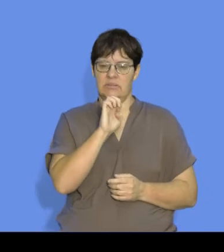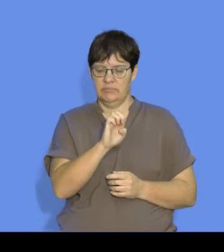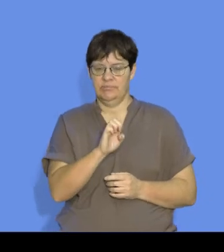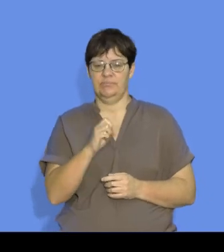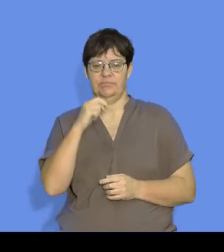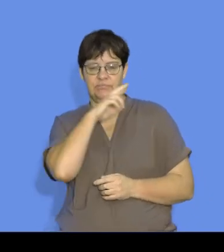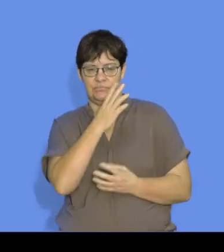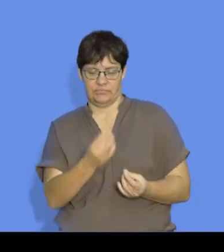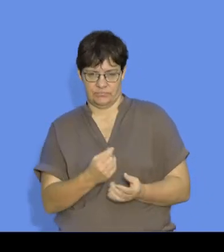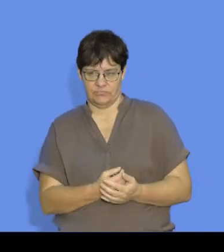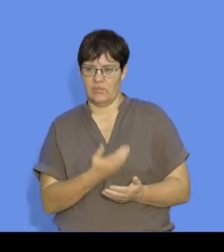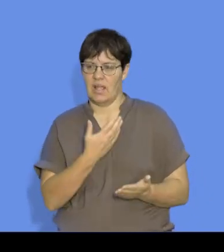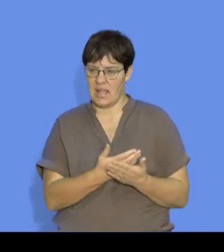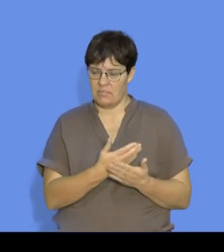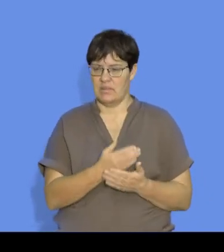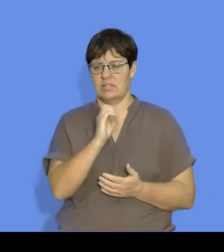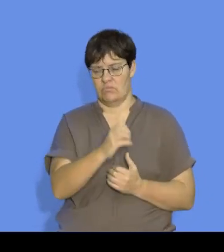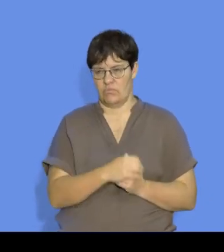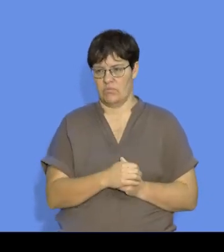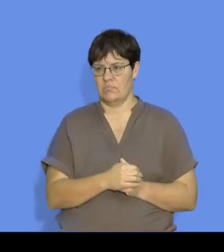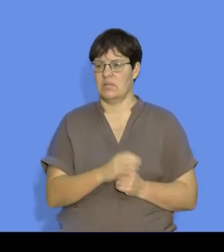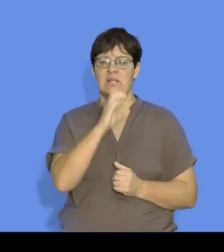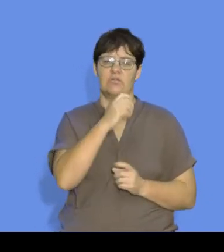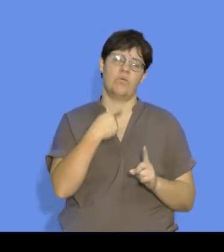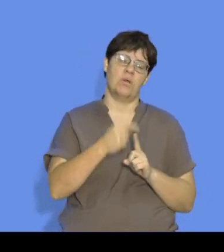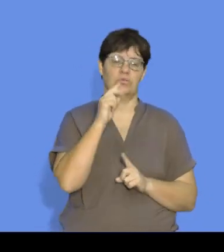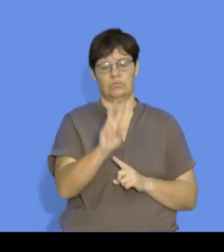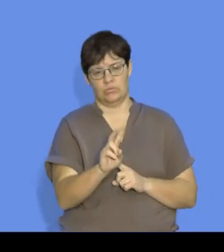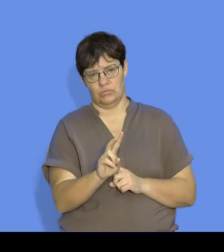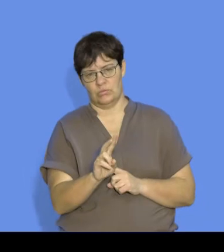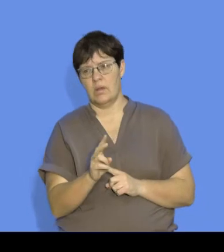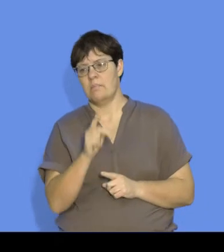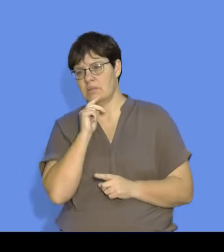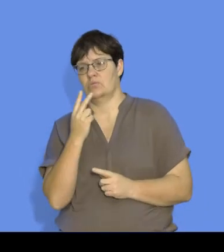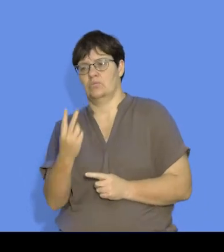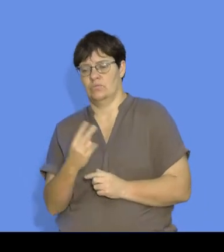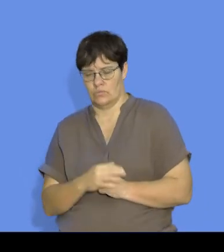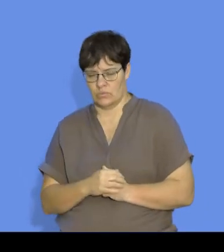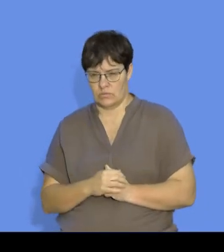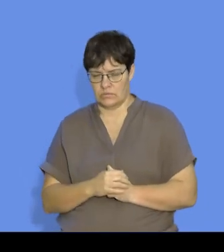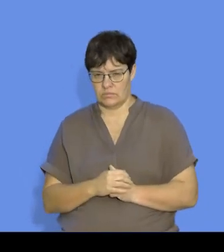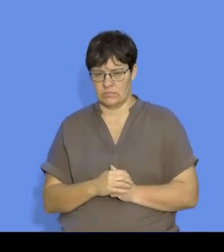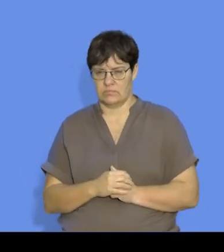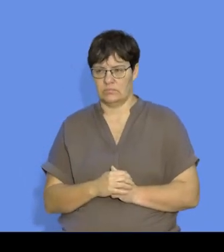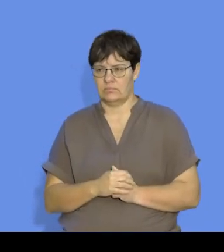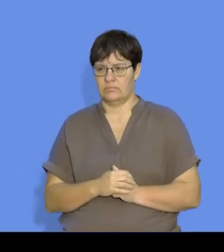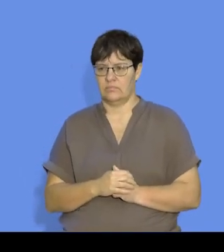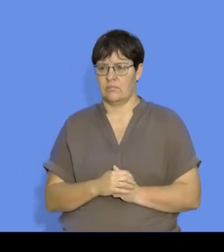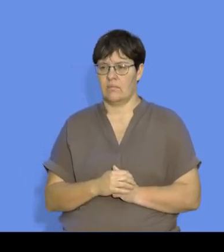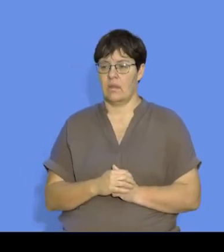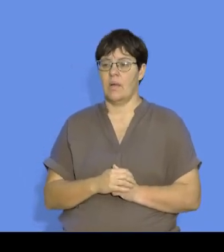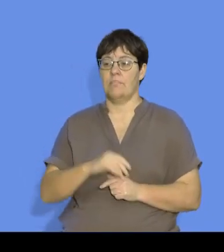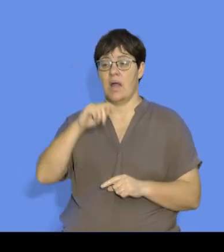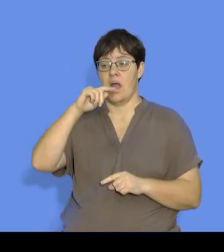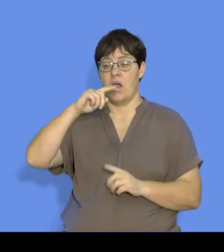real numbers, because x can be 0. If it's 0, it means 0 plus 2, which is just 2, right? But with